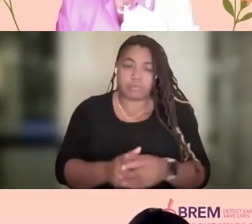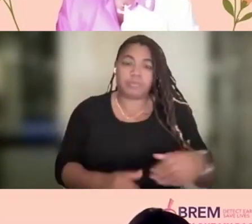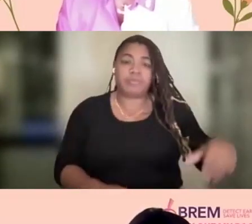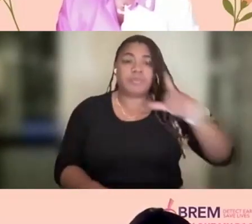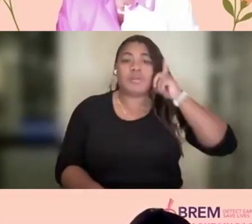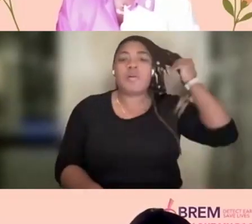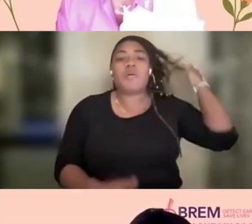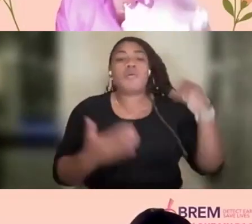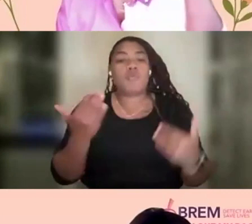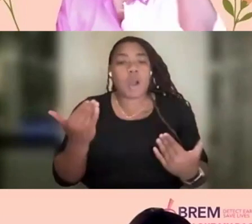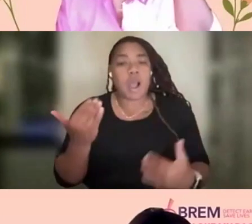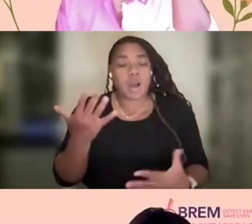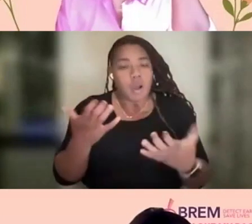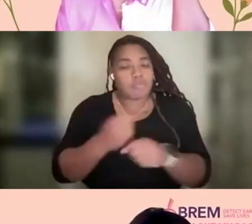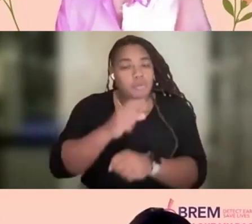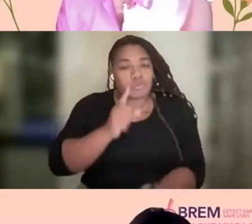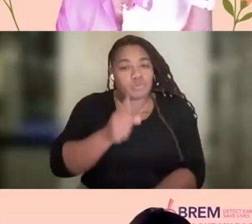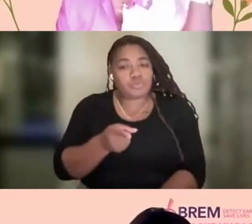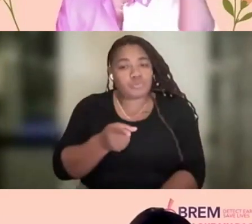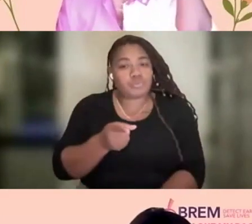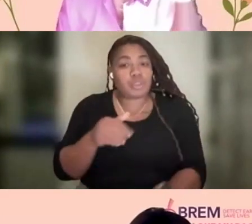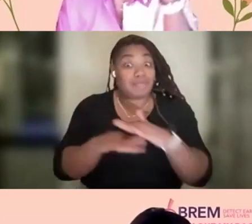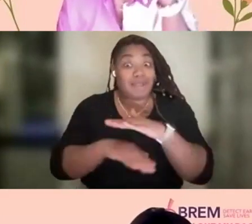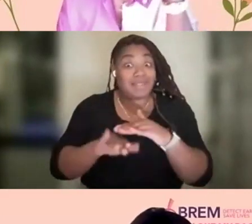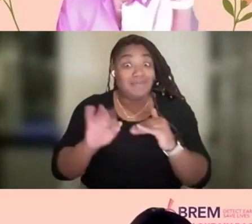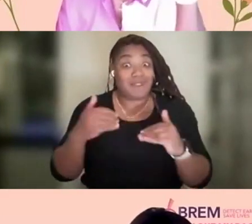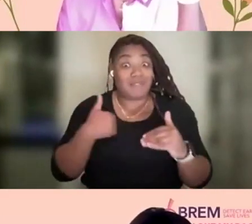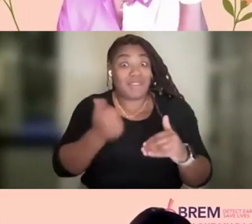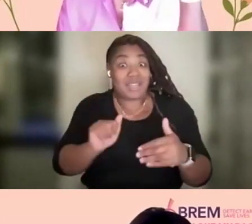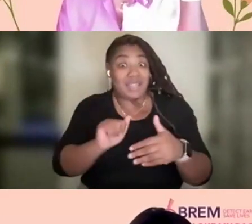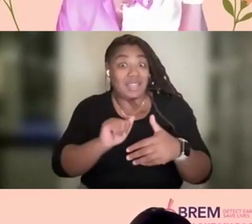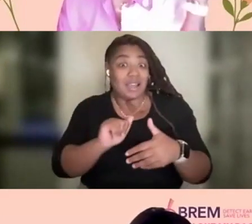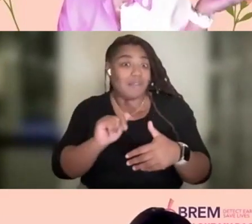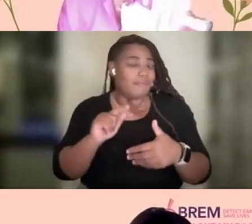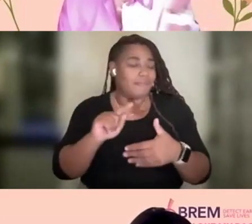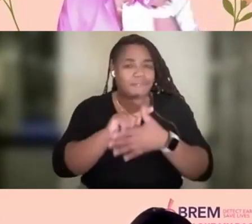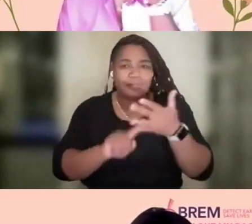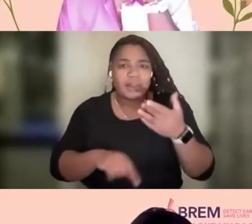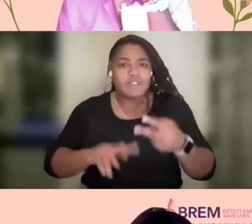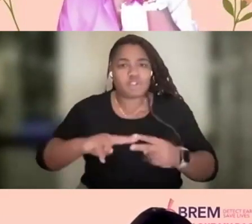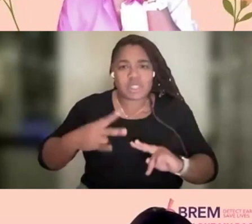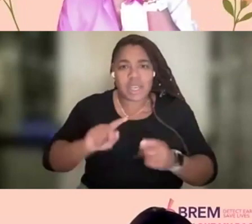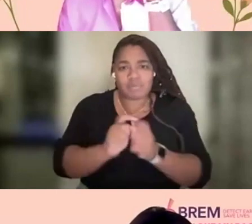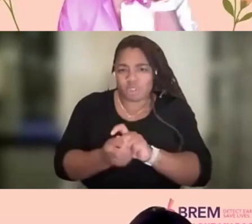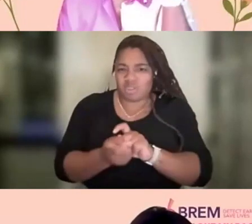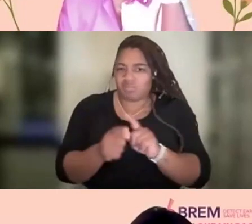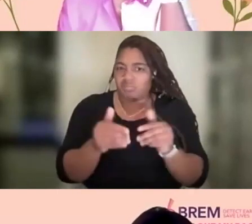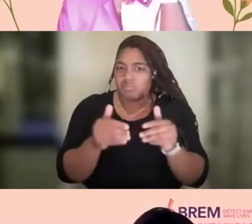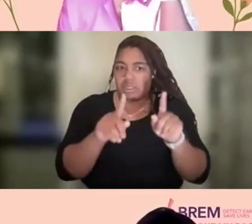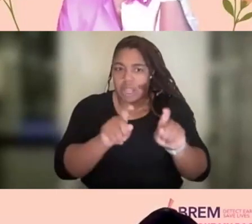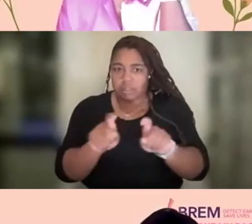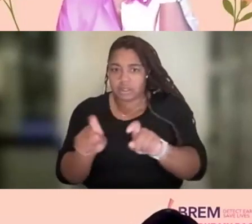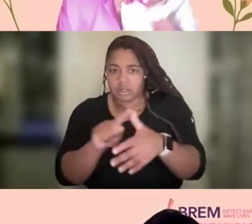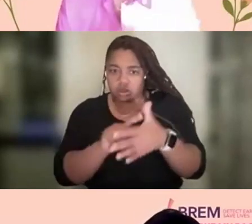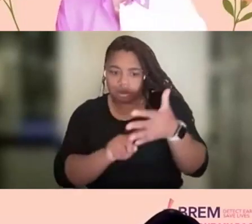sure that basically if you have any of these genetic mutations, they test you for many of them. You can be at